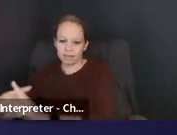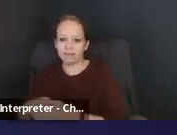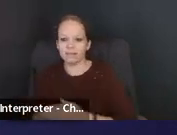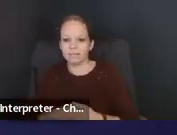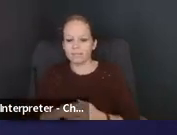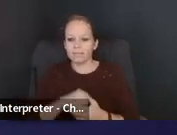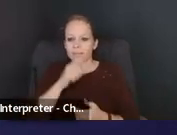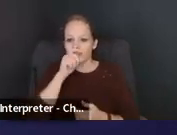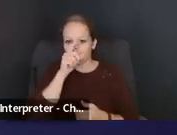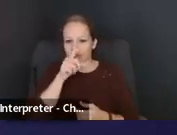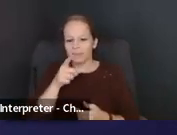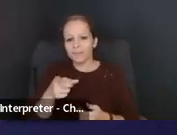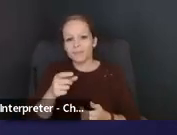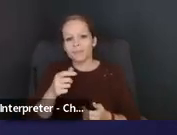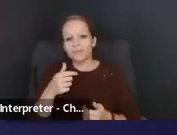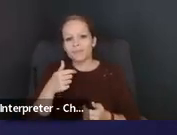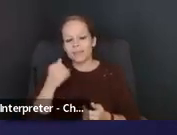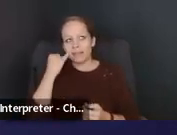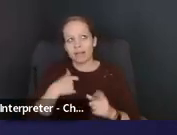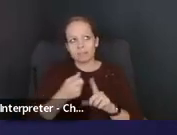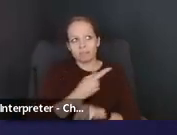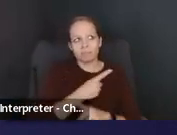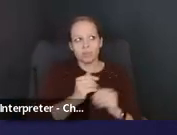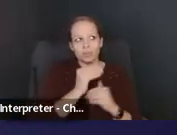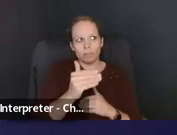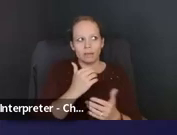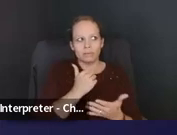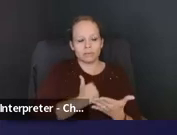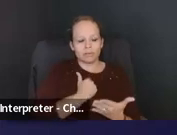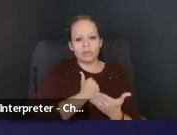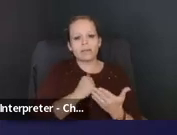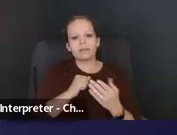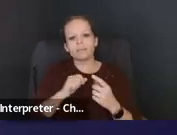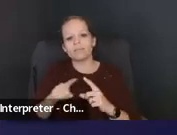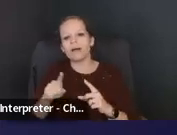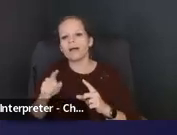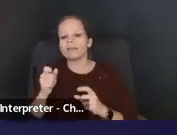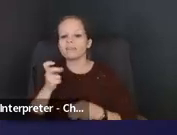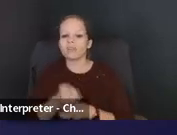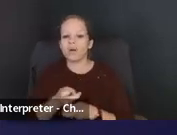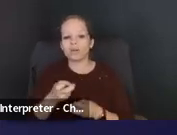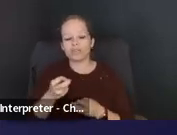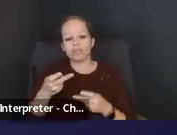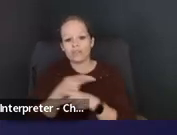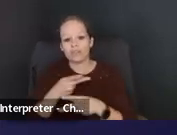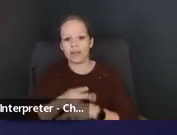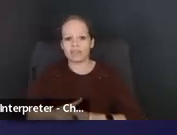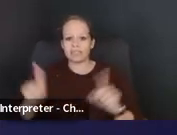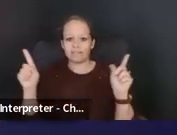here, it's really difficult to find kind of the nuance and the balance between